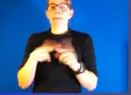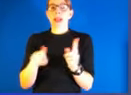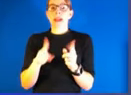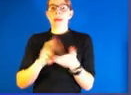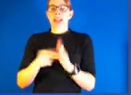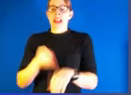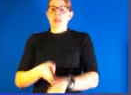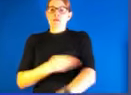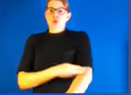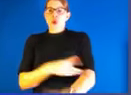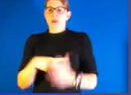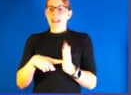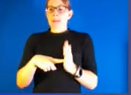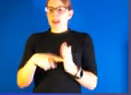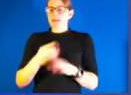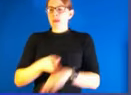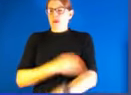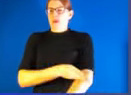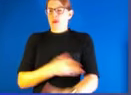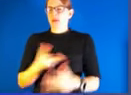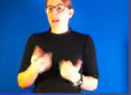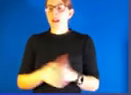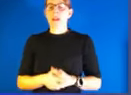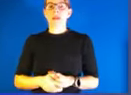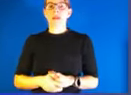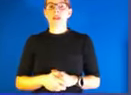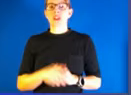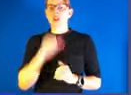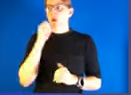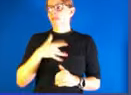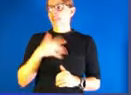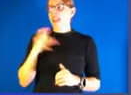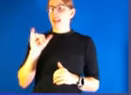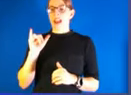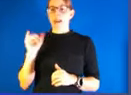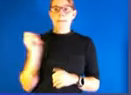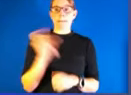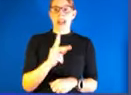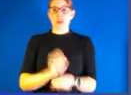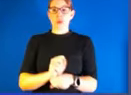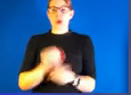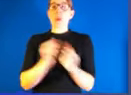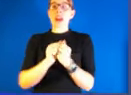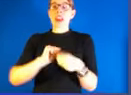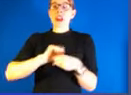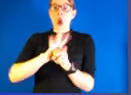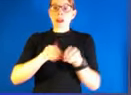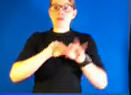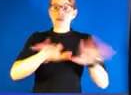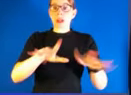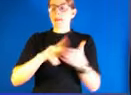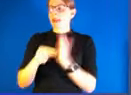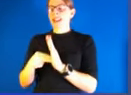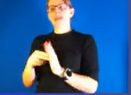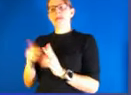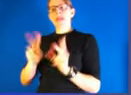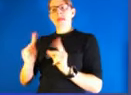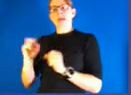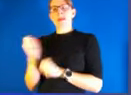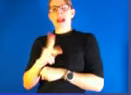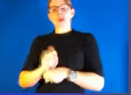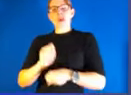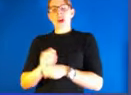symptom. And so we don't feel like we're returning people to work with COVID. We feel like we're returning people to work that have